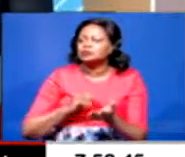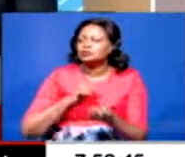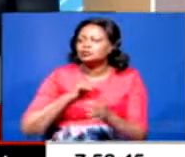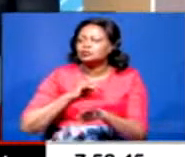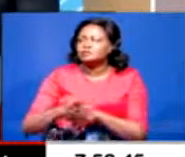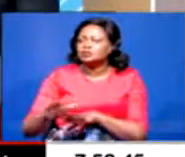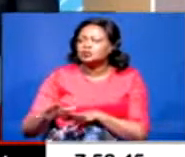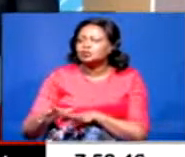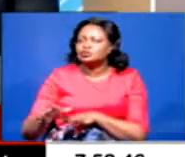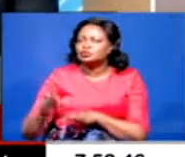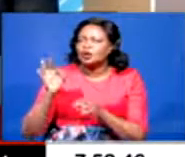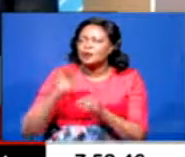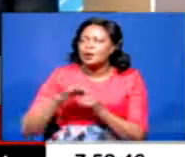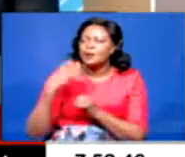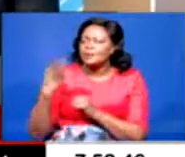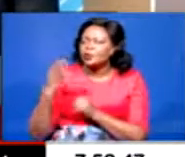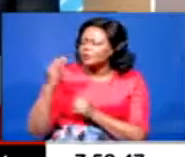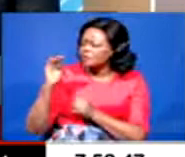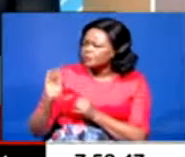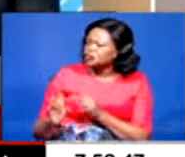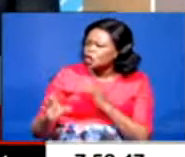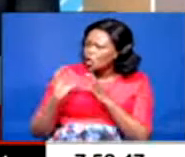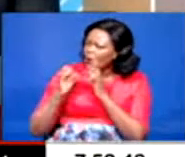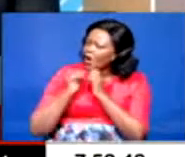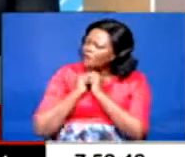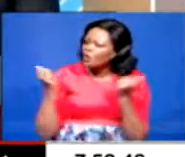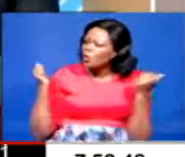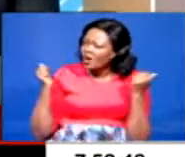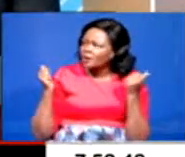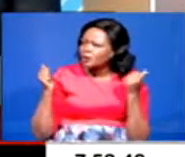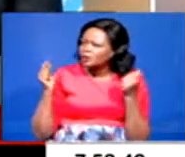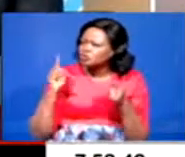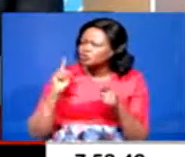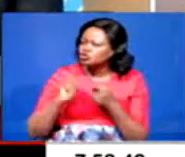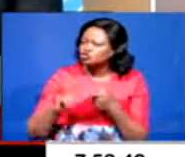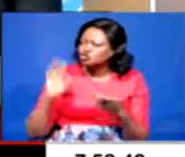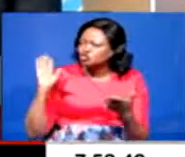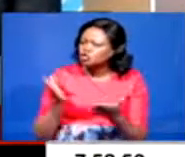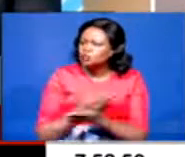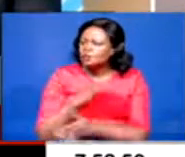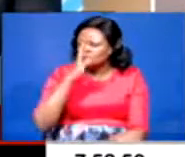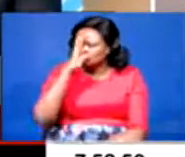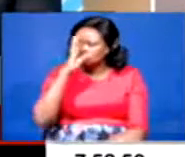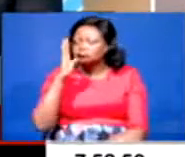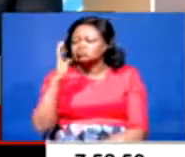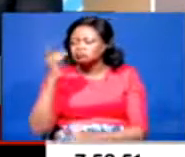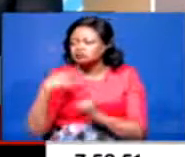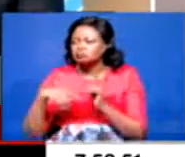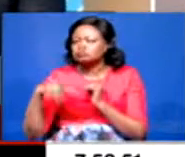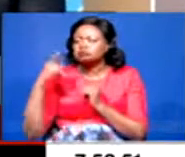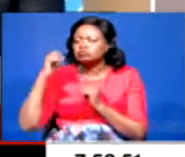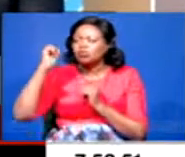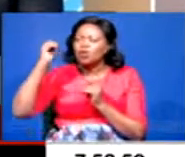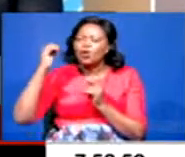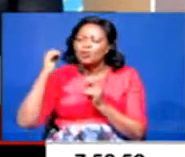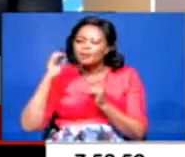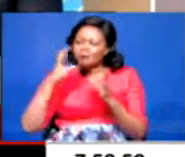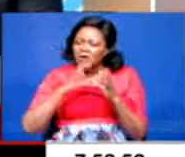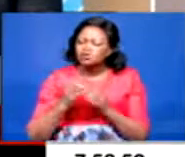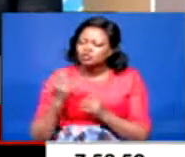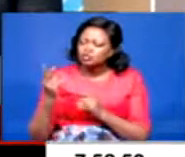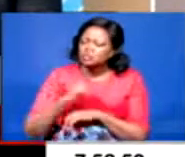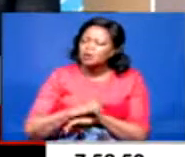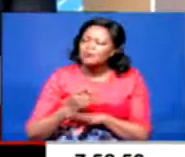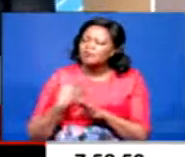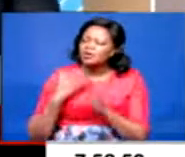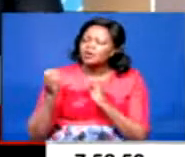the IEBC communicated effectively to remove some of its doubts we're hearing from political parties 2 days to the election?